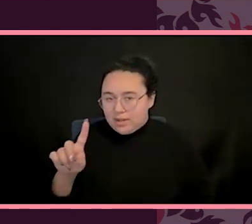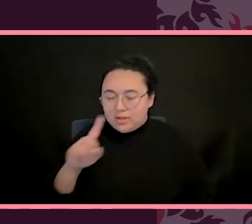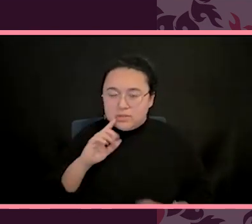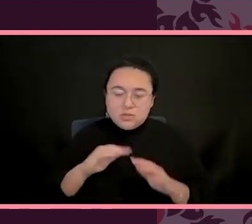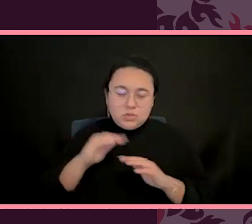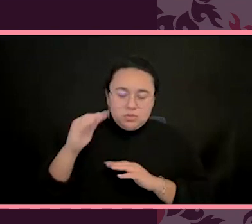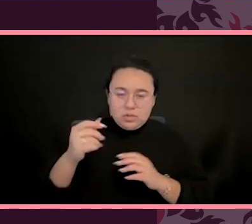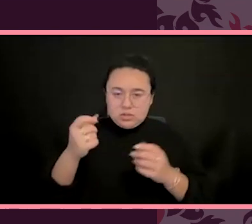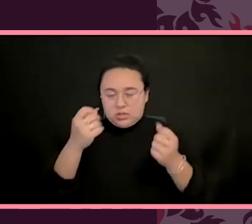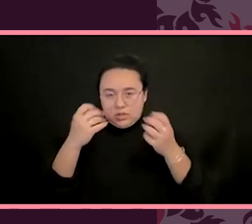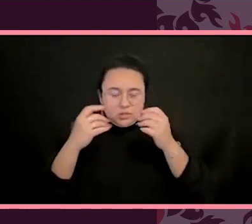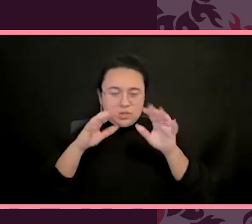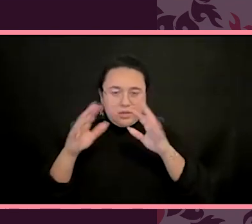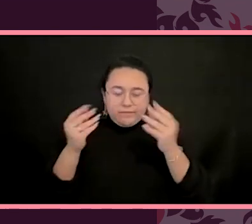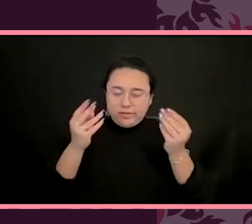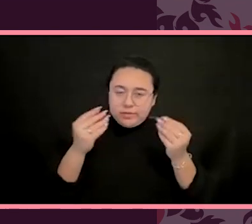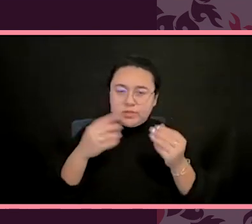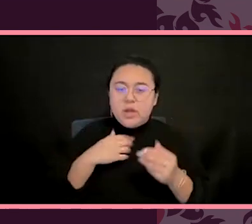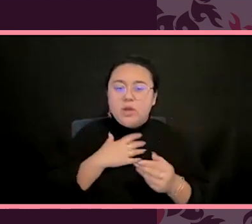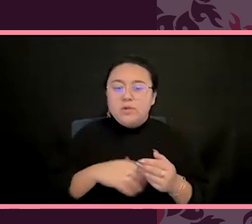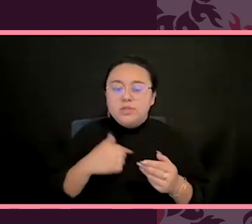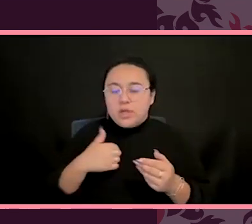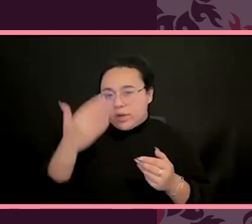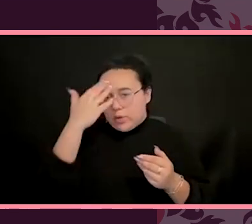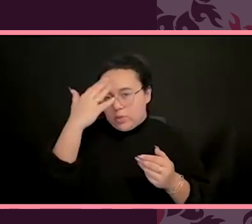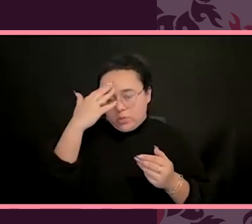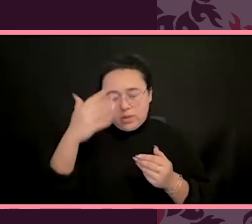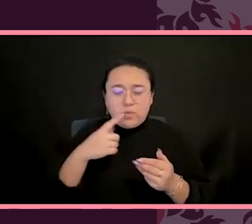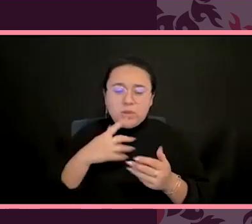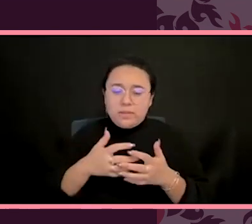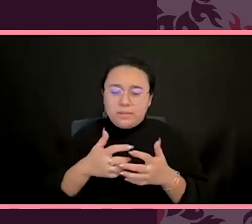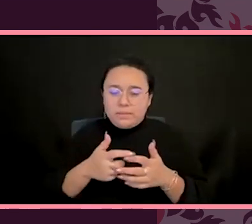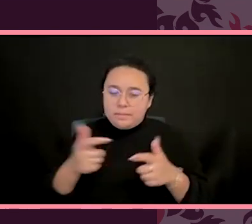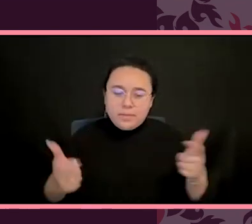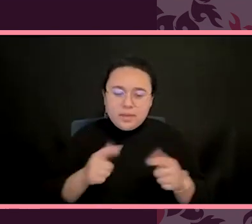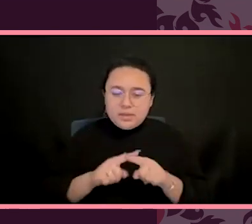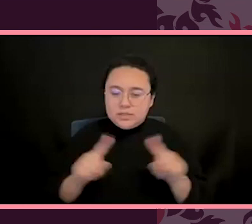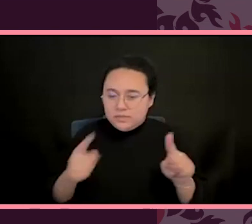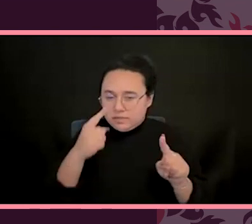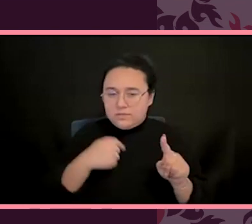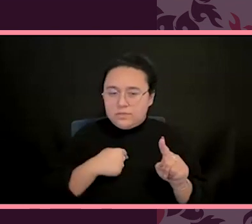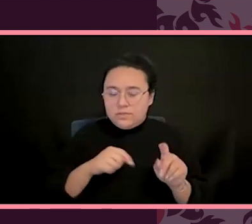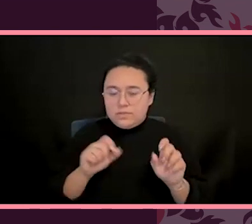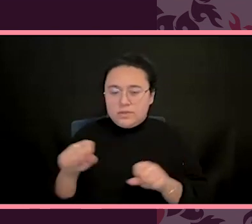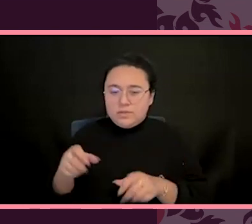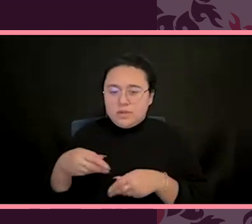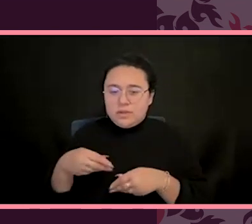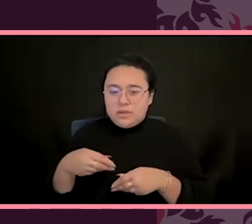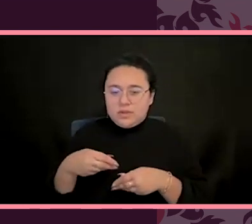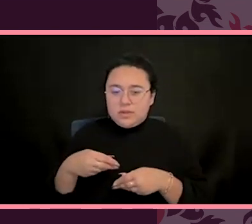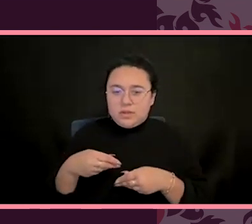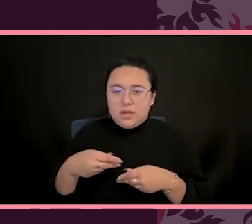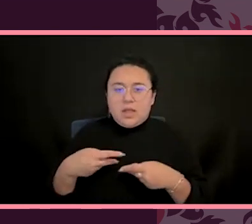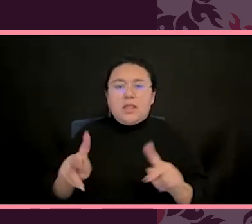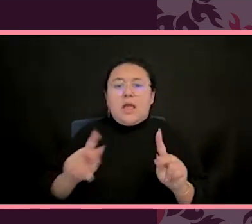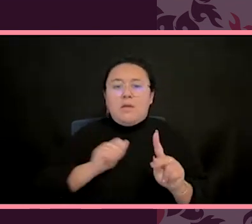I just wish I had known. I just feel that would have made such a tremendous difference in being able to give myself that allowance